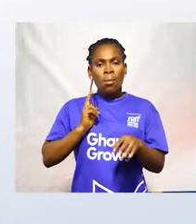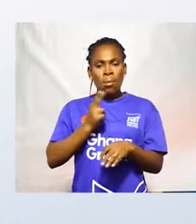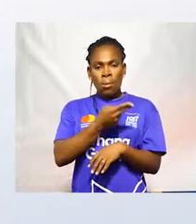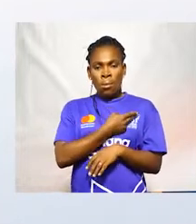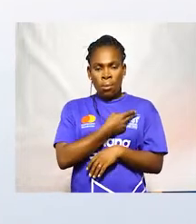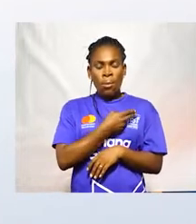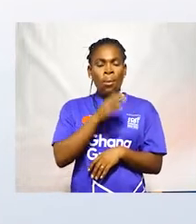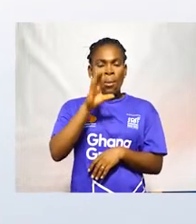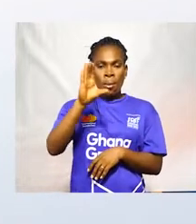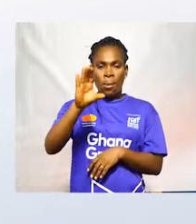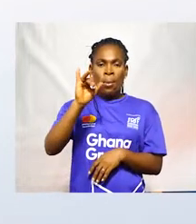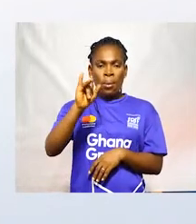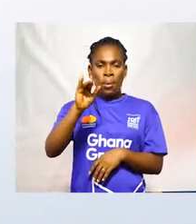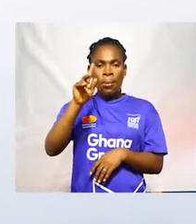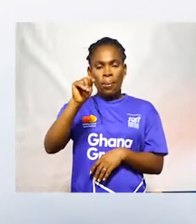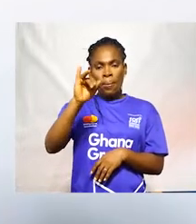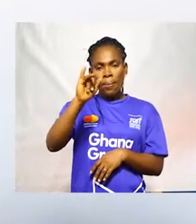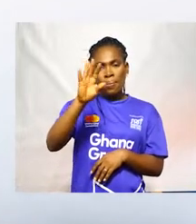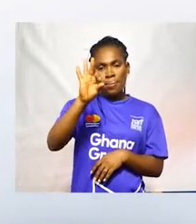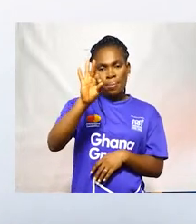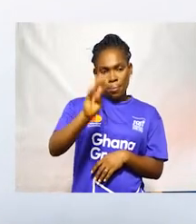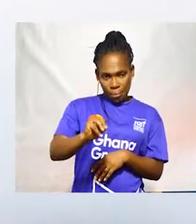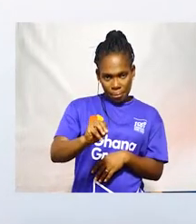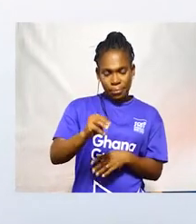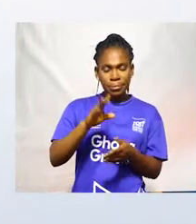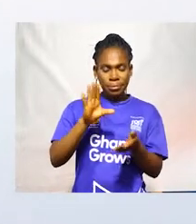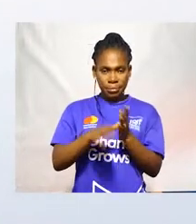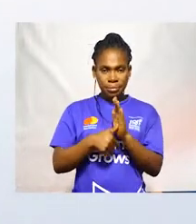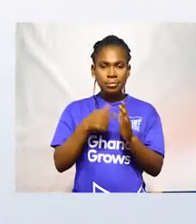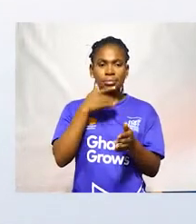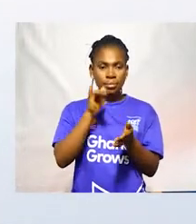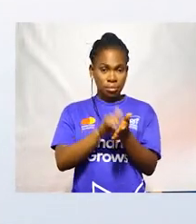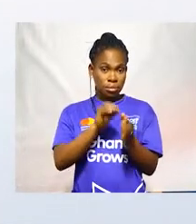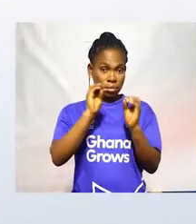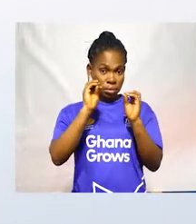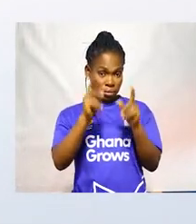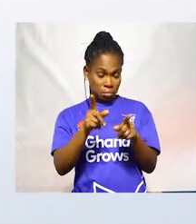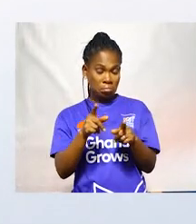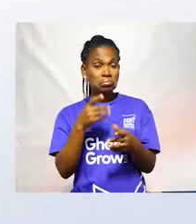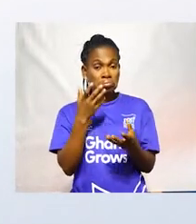to help with our social media work. So Keenan said, okay, if you're looking for